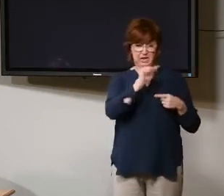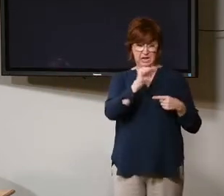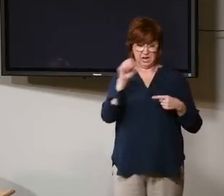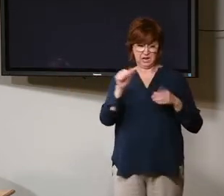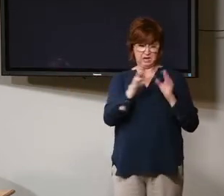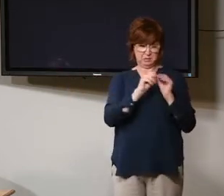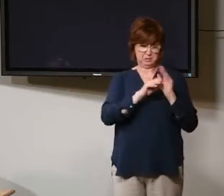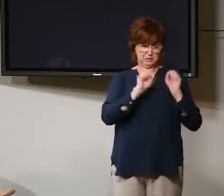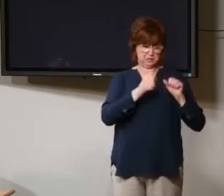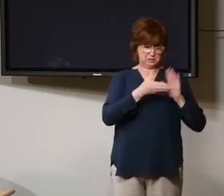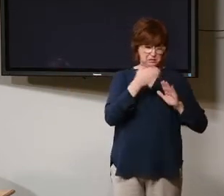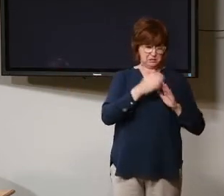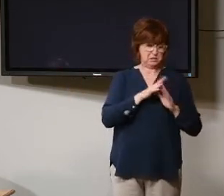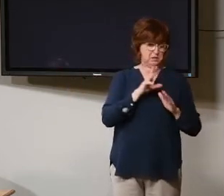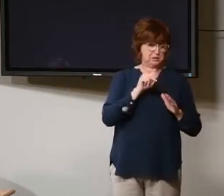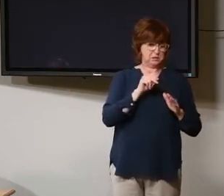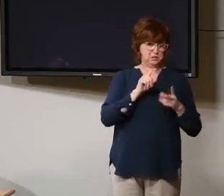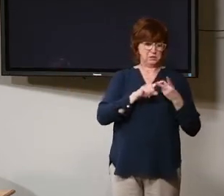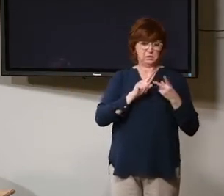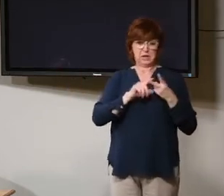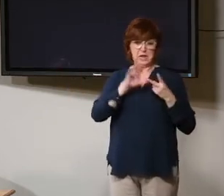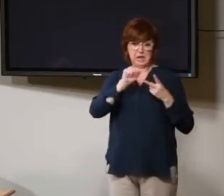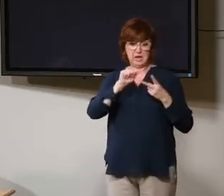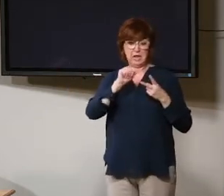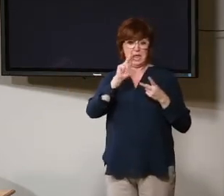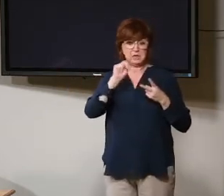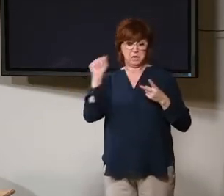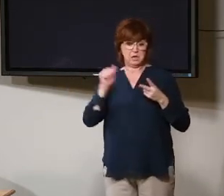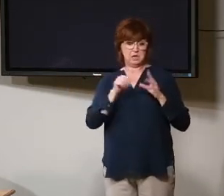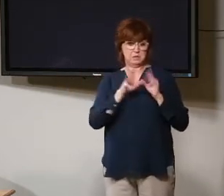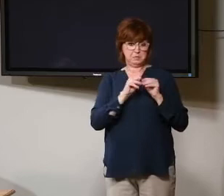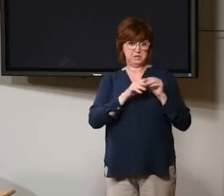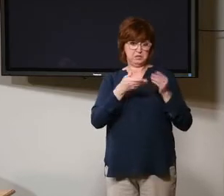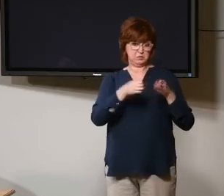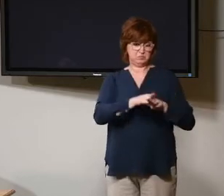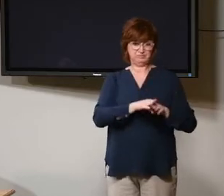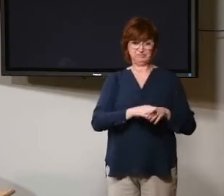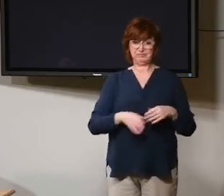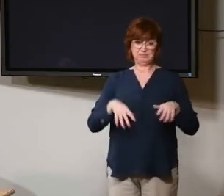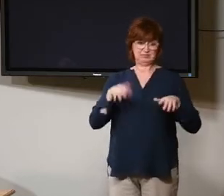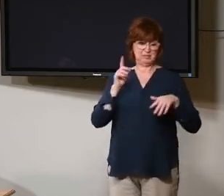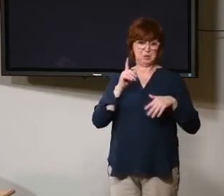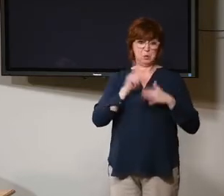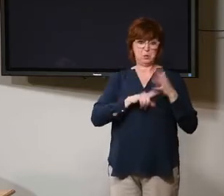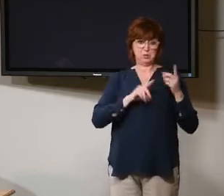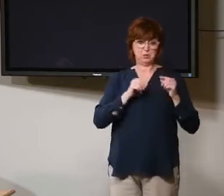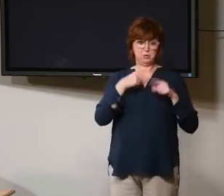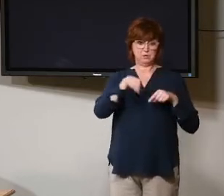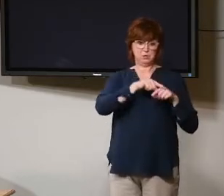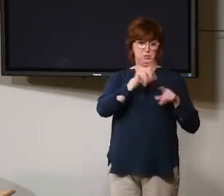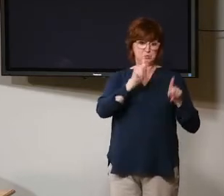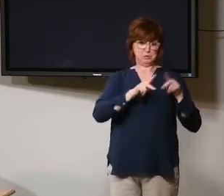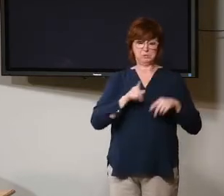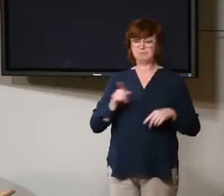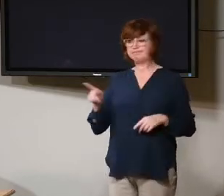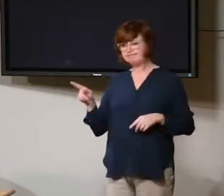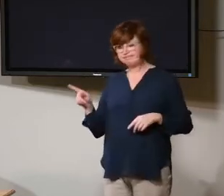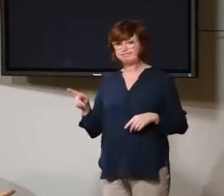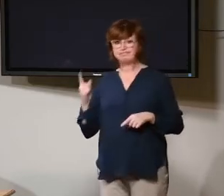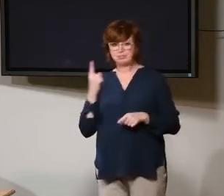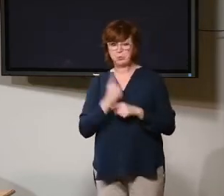restrictions. Is there anything going to be done to help people who are dealing with those addictions? Well, like I said We have set the